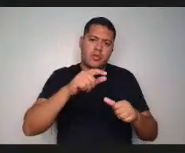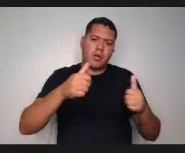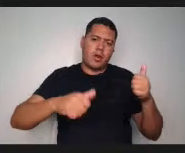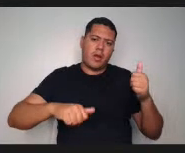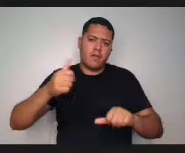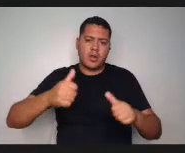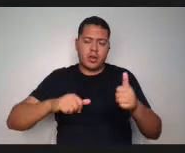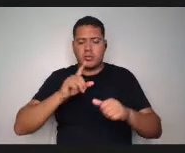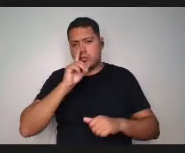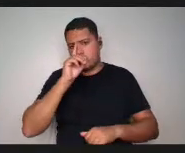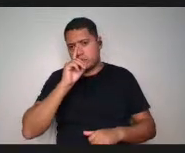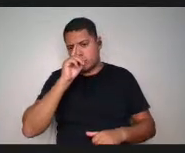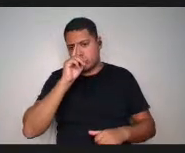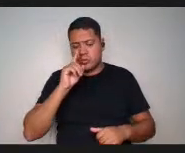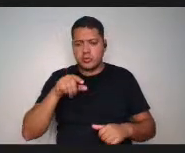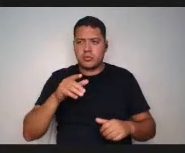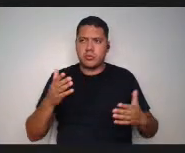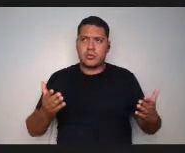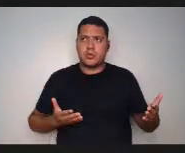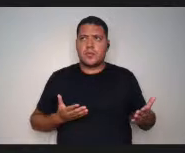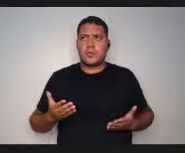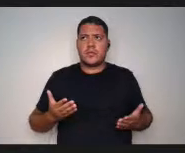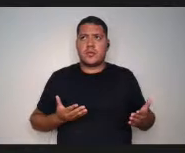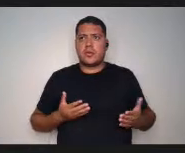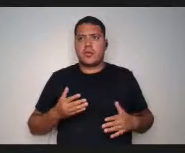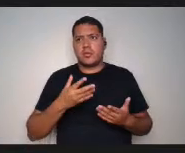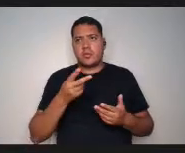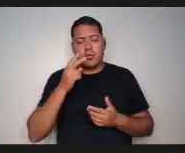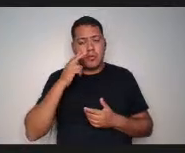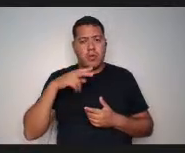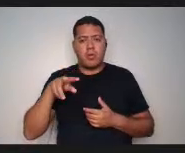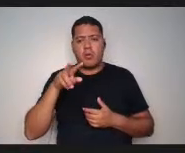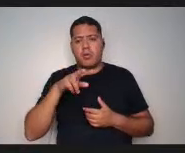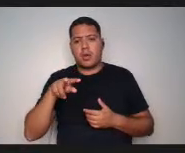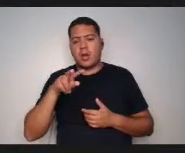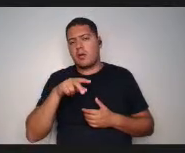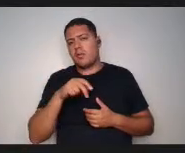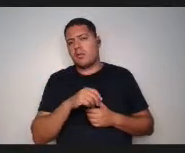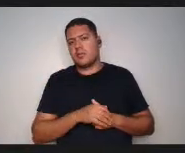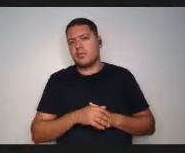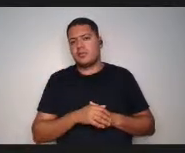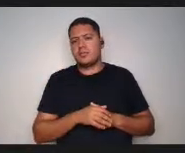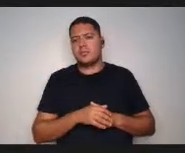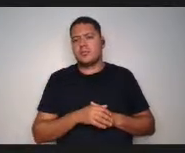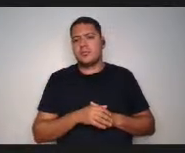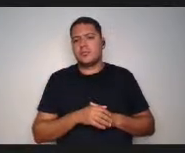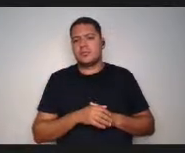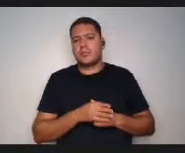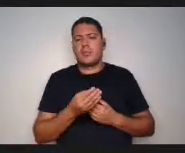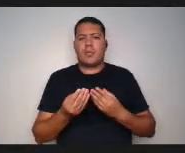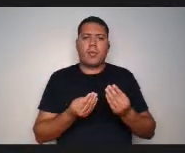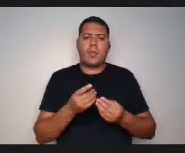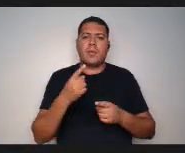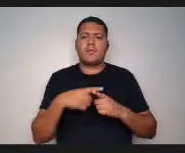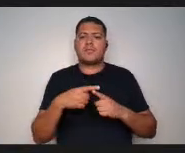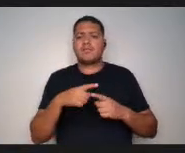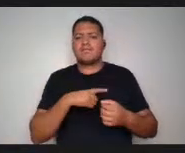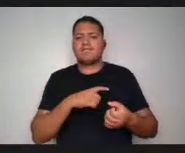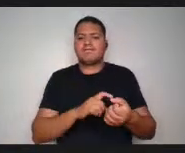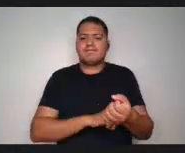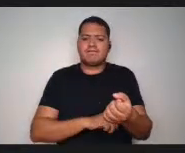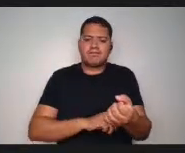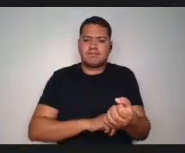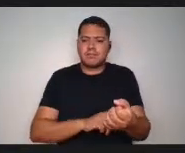and effort-reward imbalance, and they also measured psychological distress, mental health symptoms.